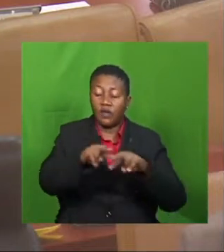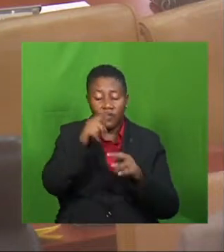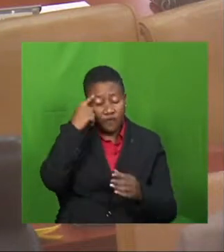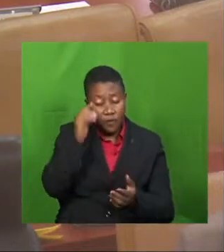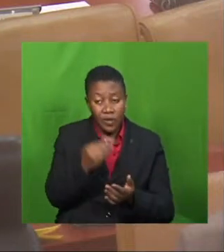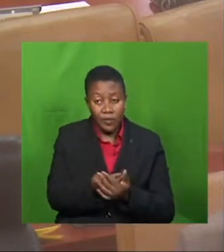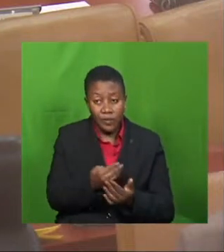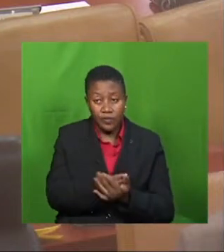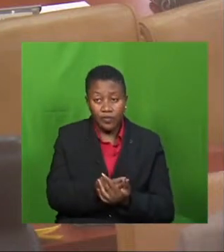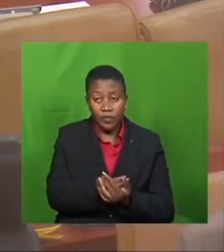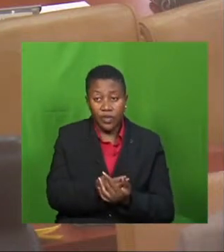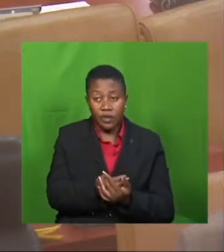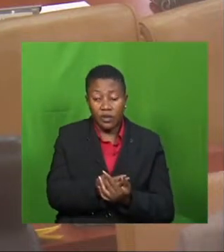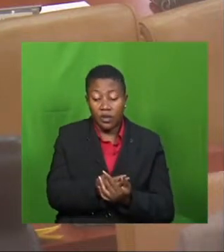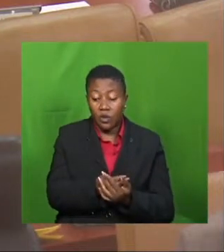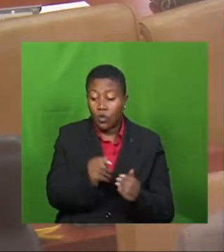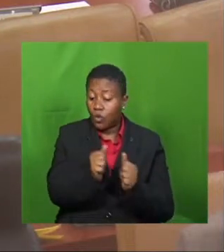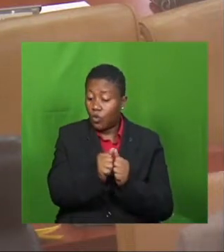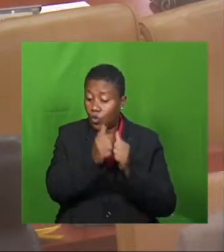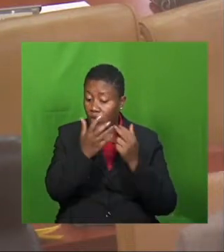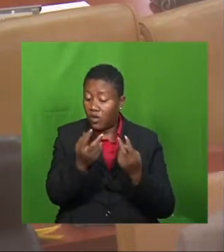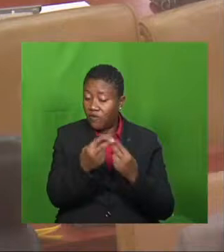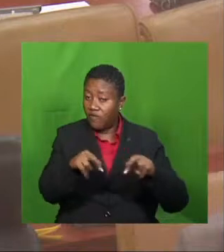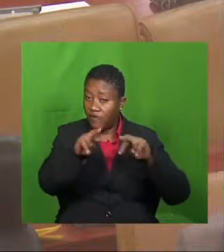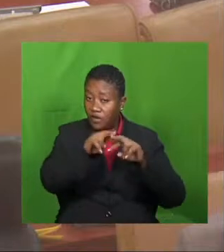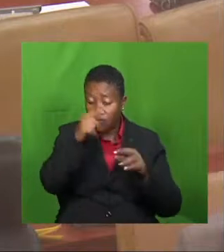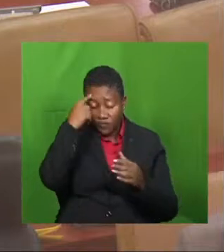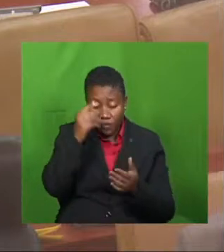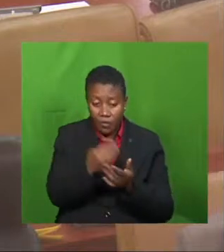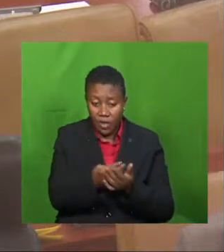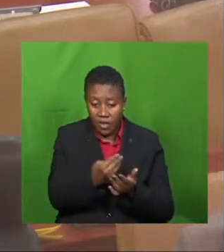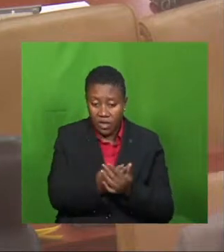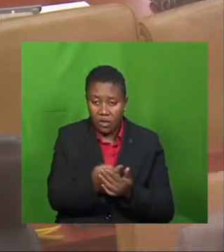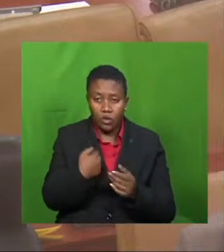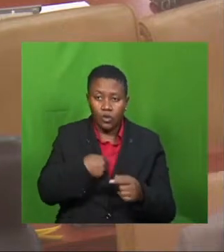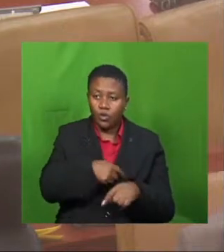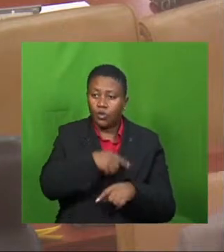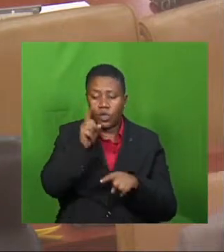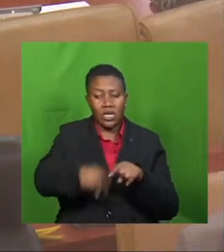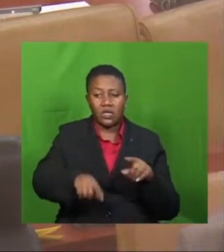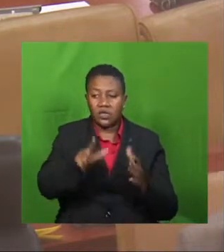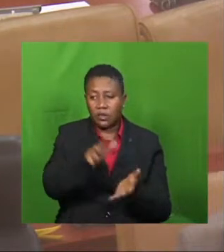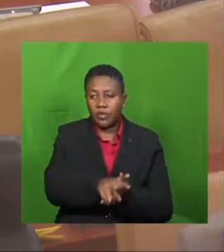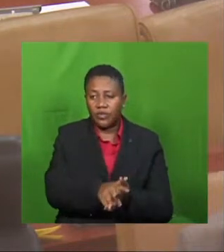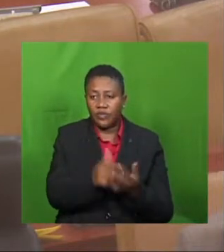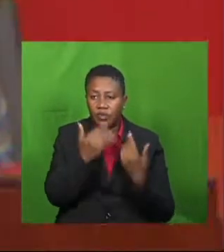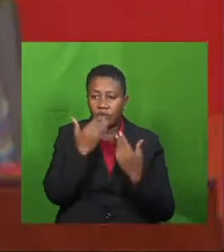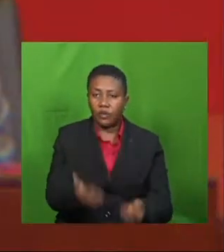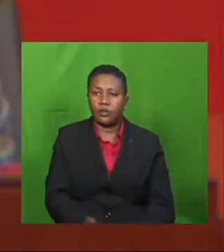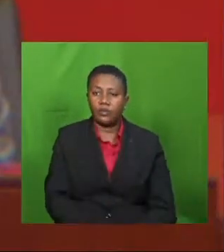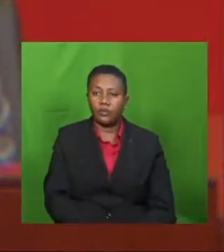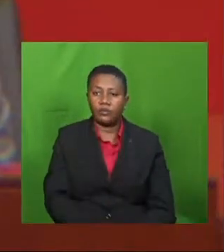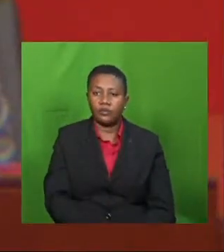money audit is being done, the loan cannot be effective and they cannot draw down the facility. Thank you, Mr. Speaker.